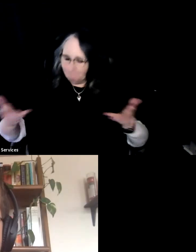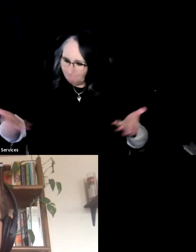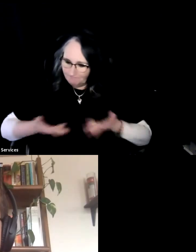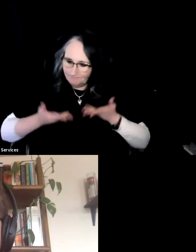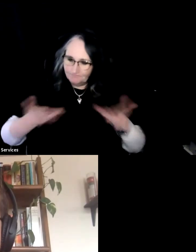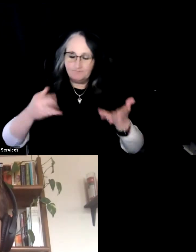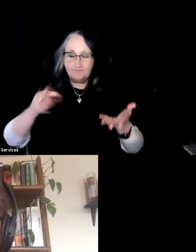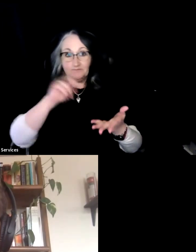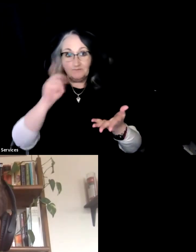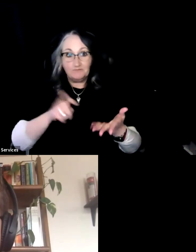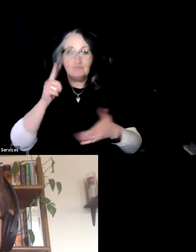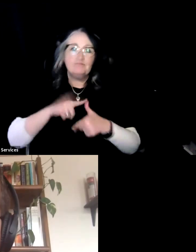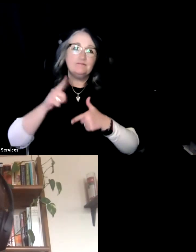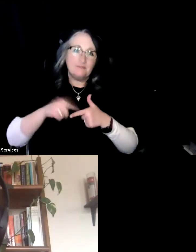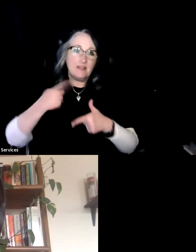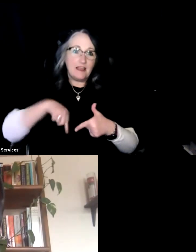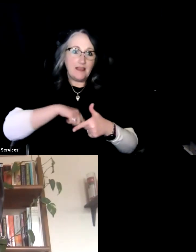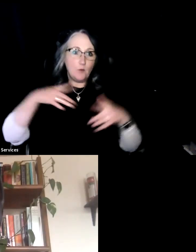will conclude.